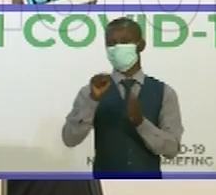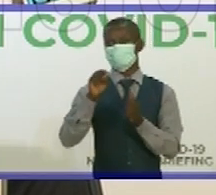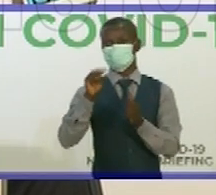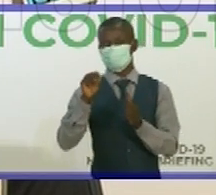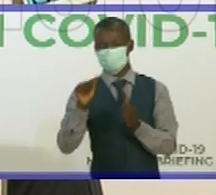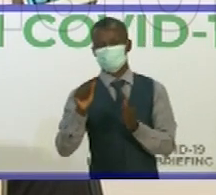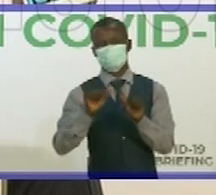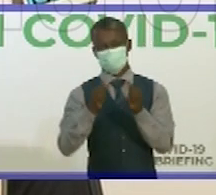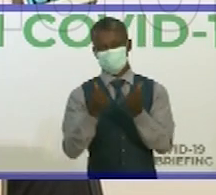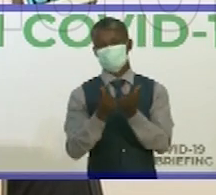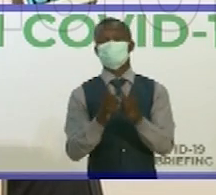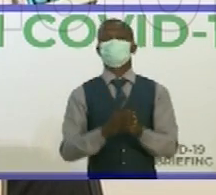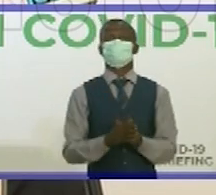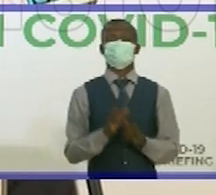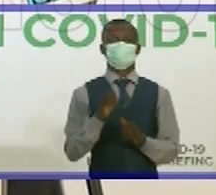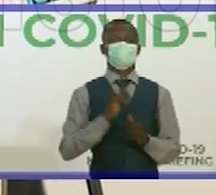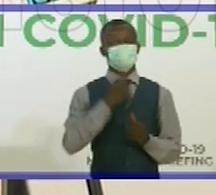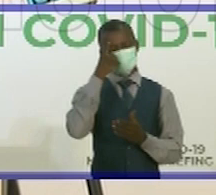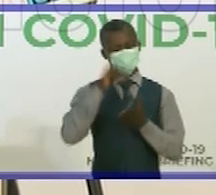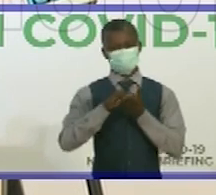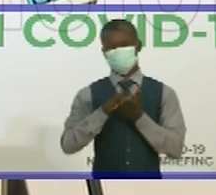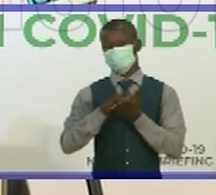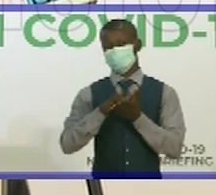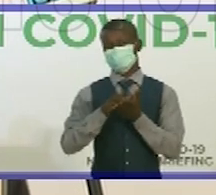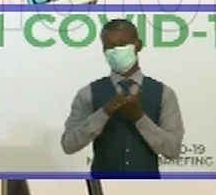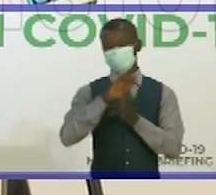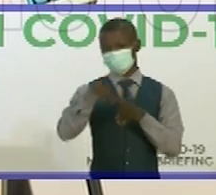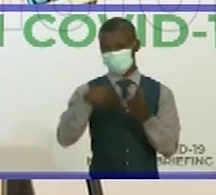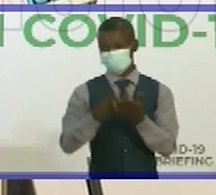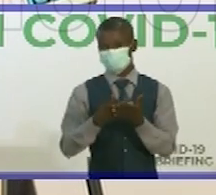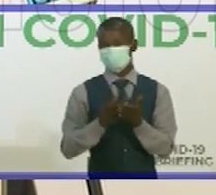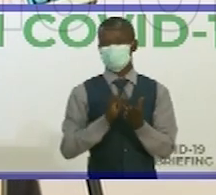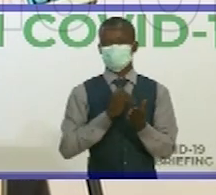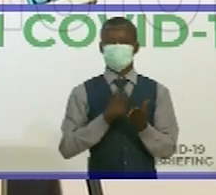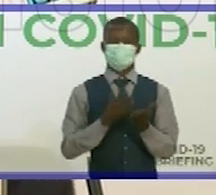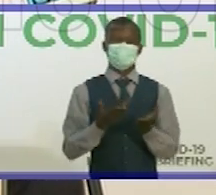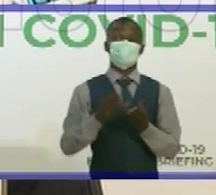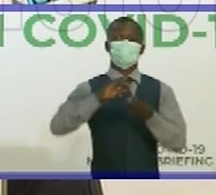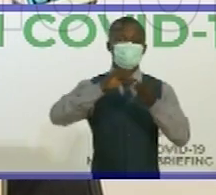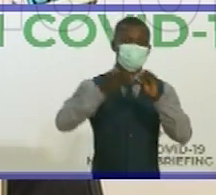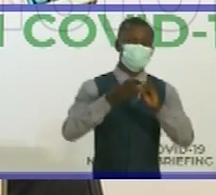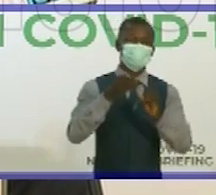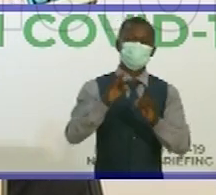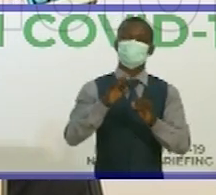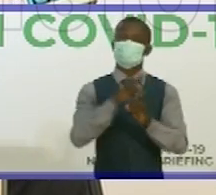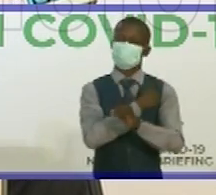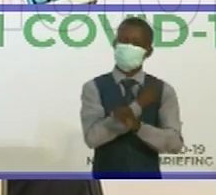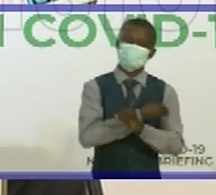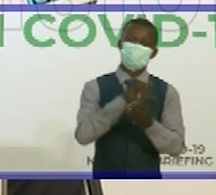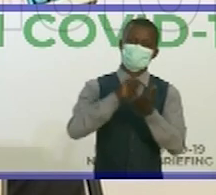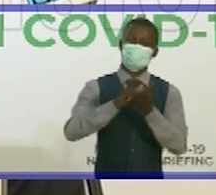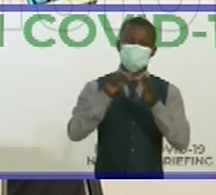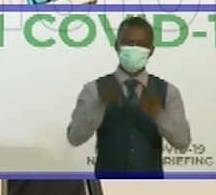Doctors. So I think that is all we have here. The number of hospitals that can